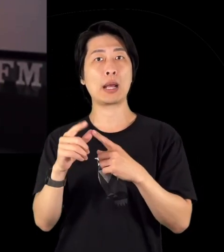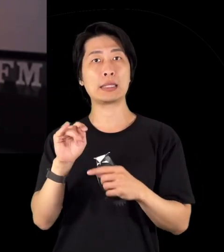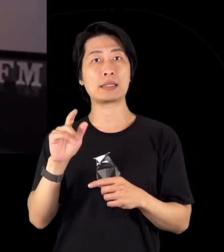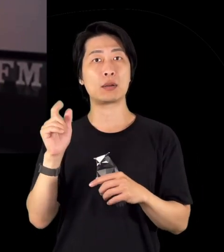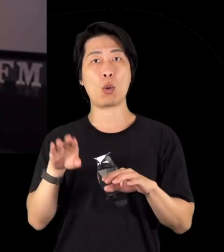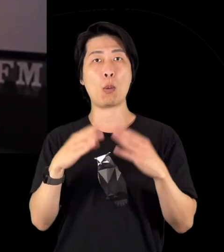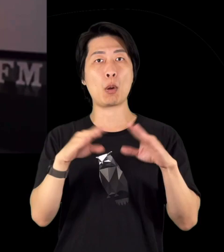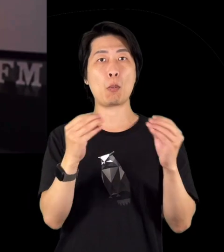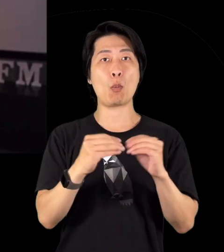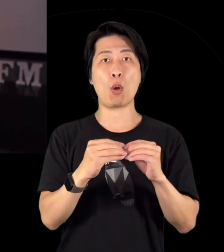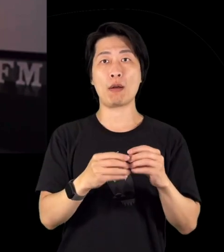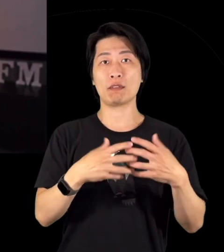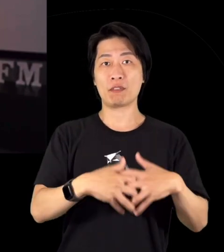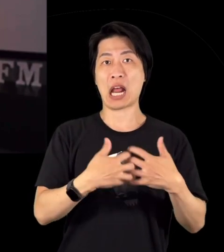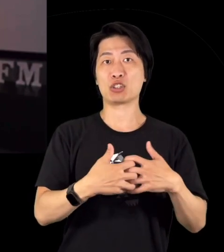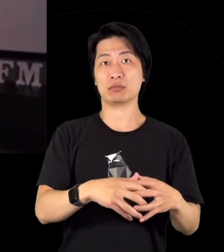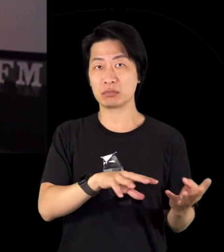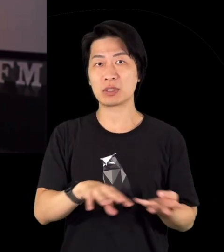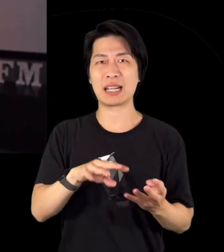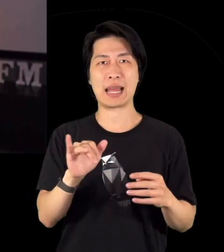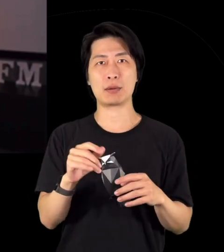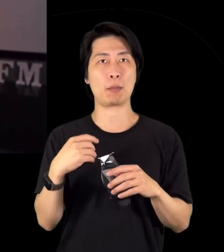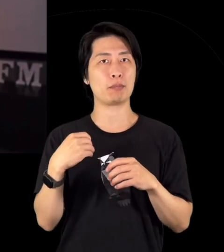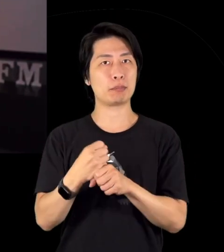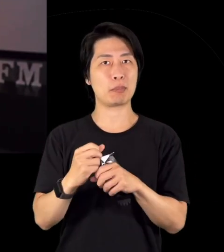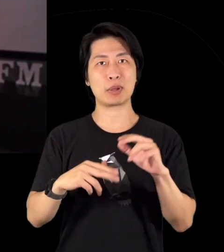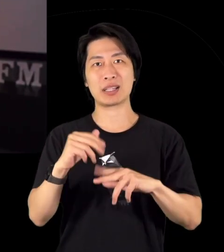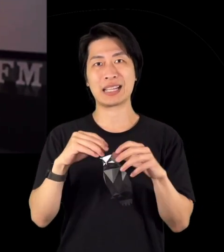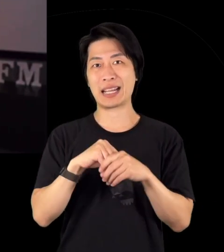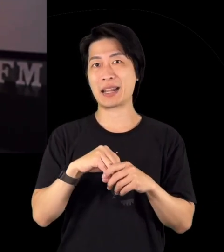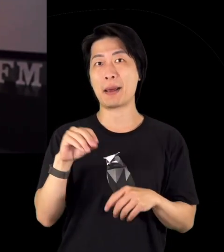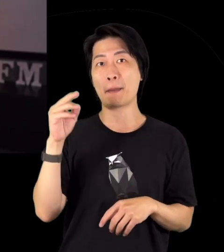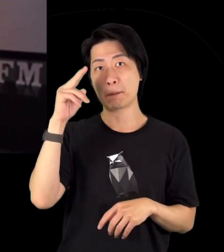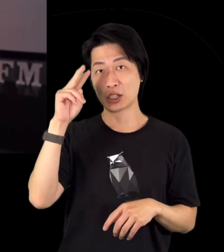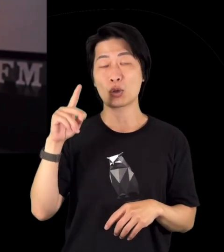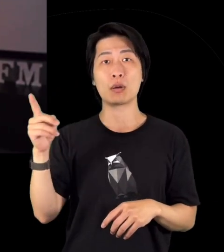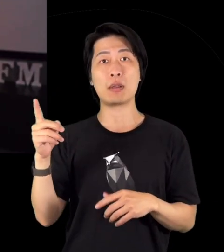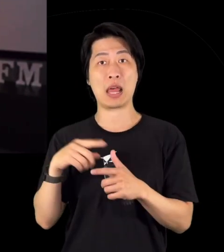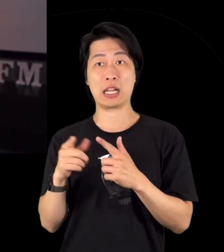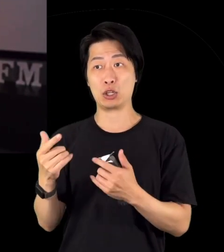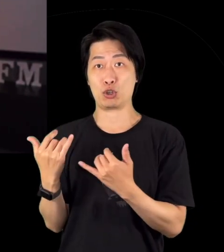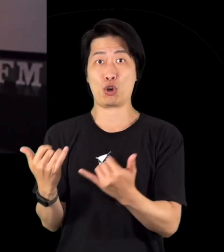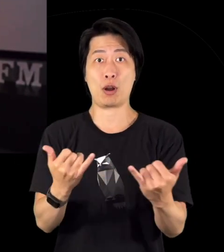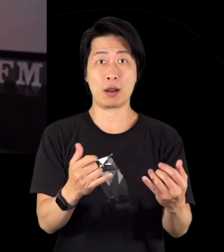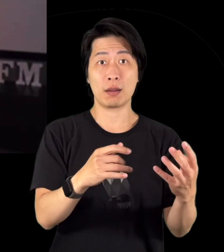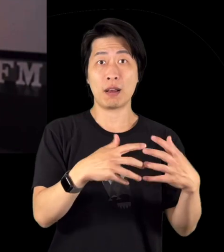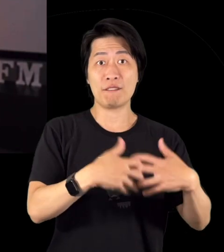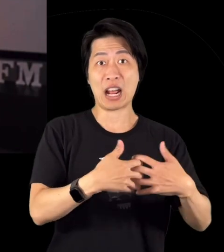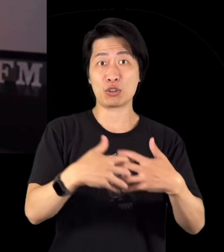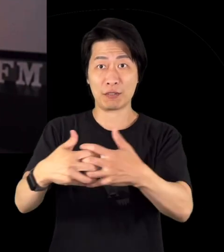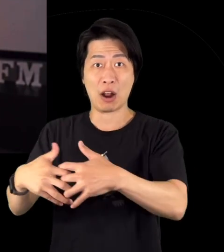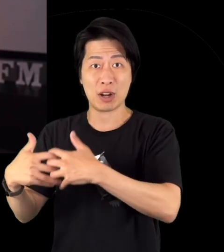more factories, like the one they're building in Mexico, ramping more of their existing factories, like the one they have in